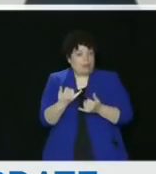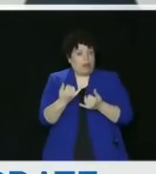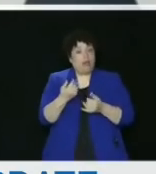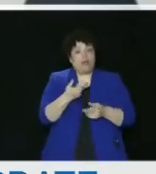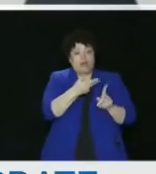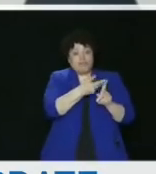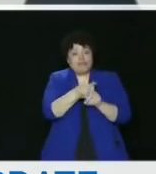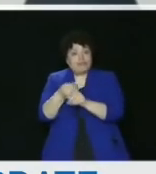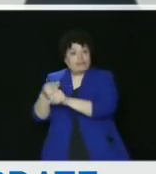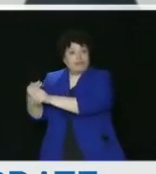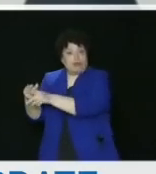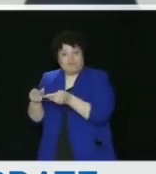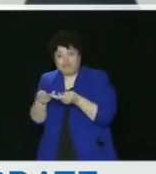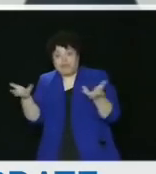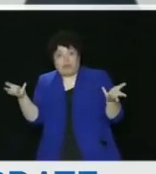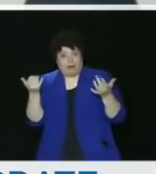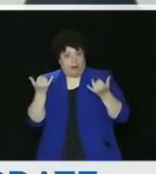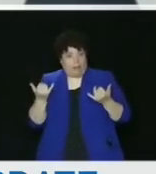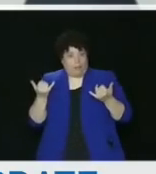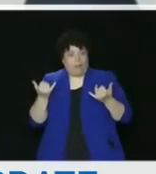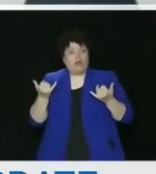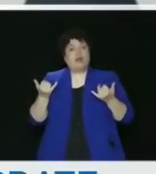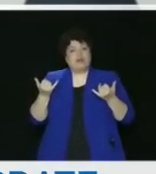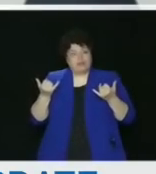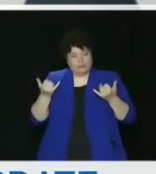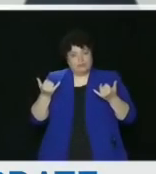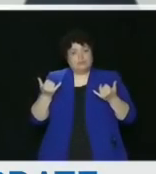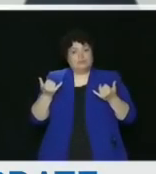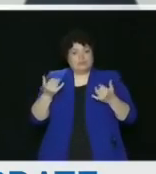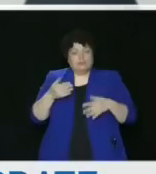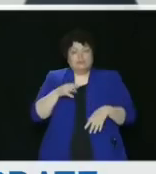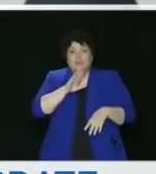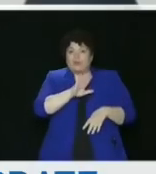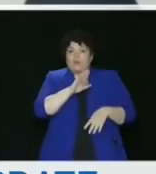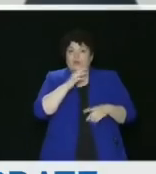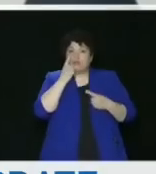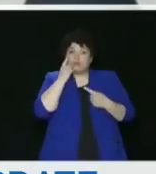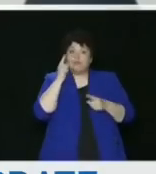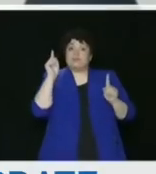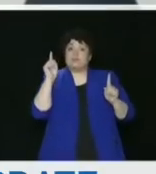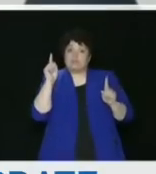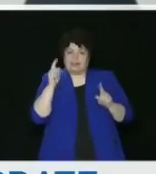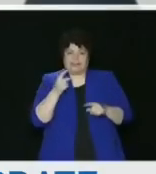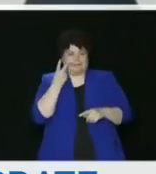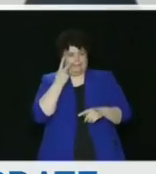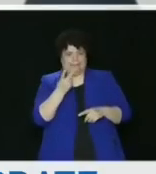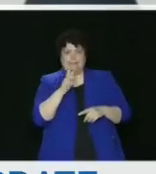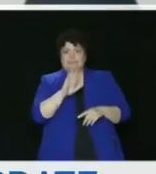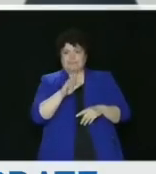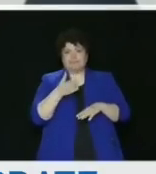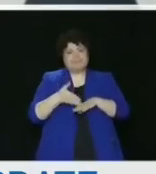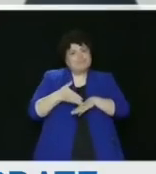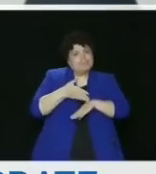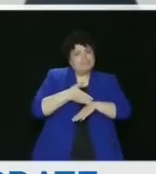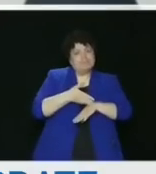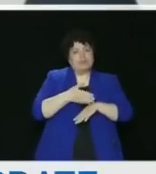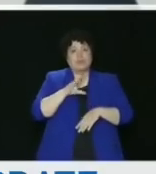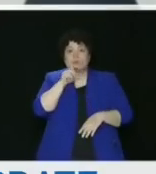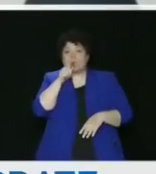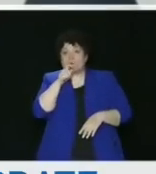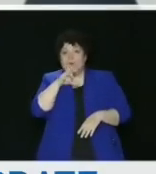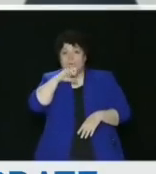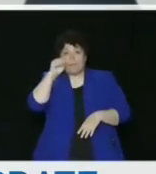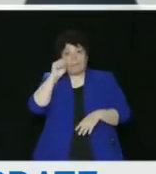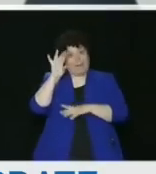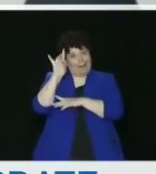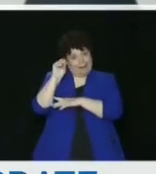out throughout the country. And with that, we're beginning to see the results with people 80 years